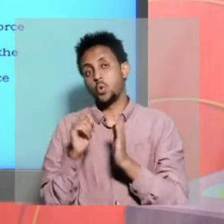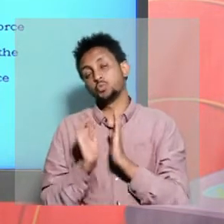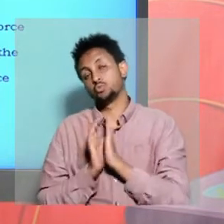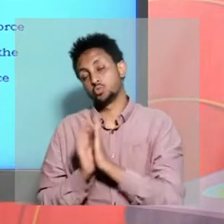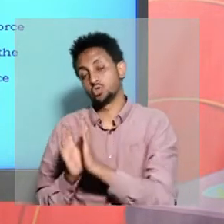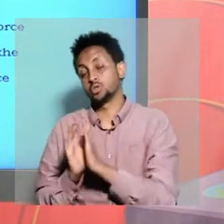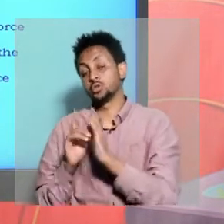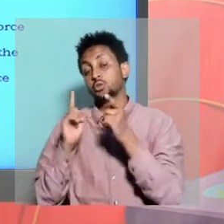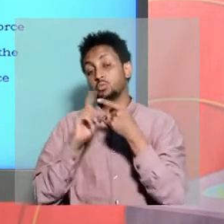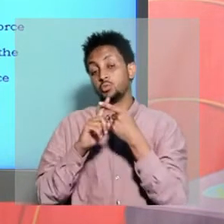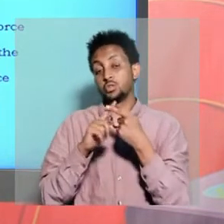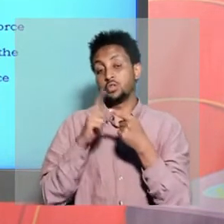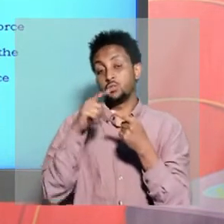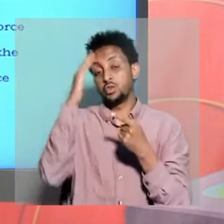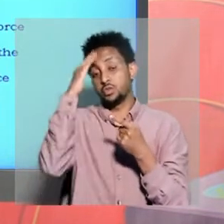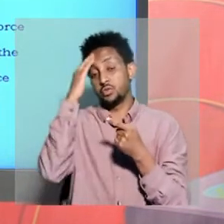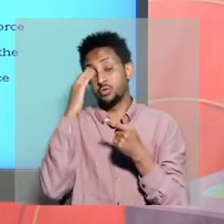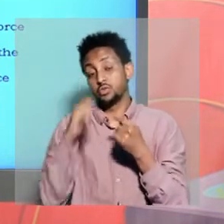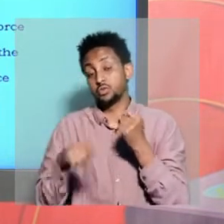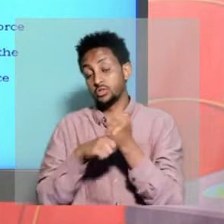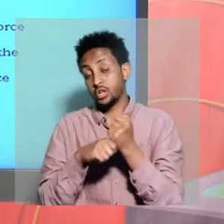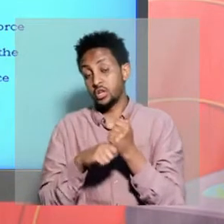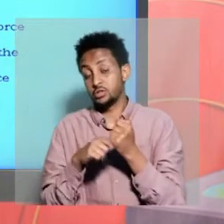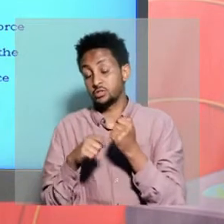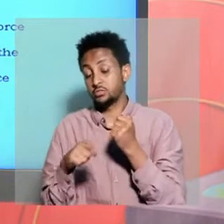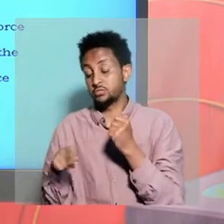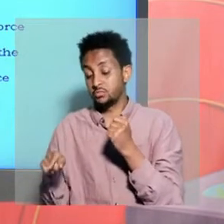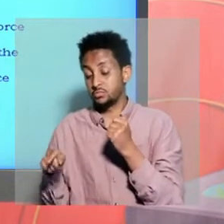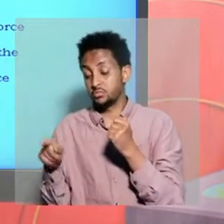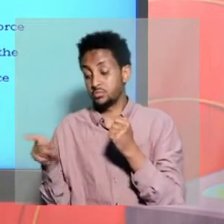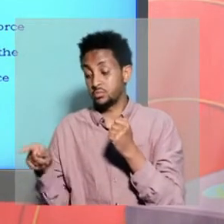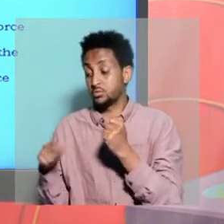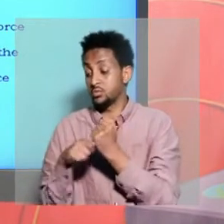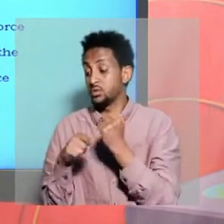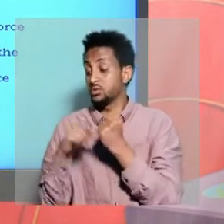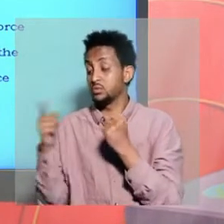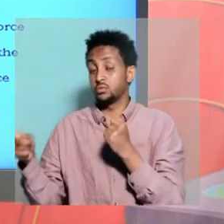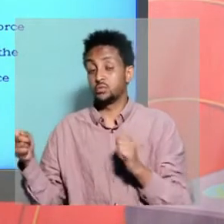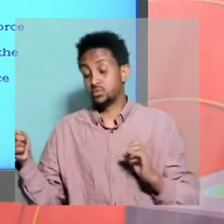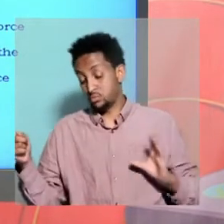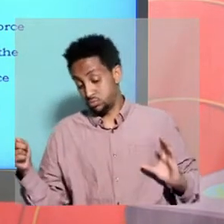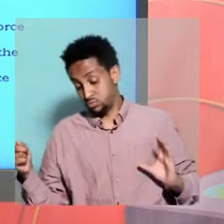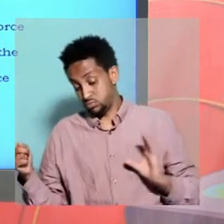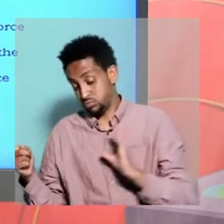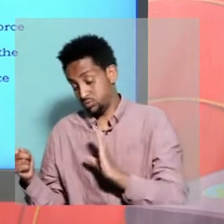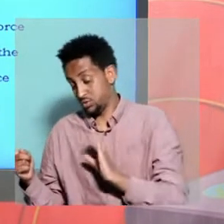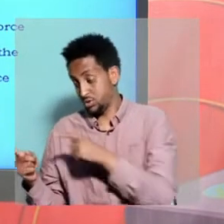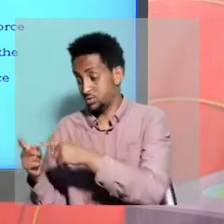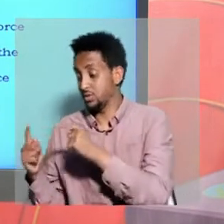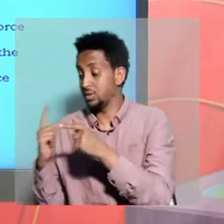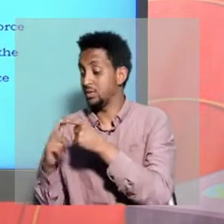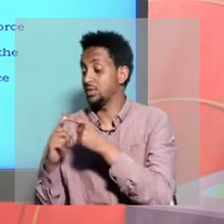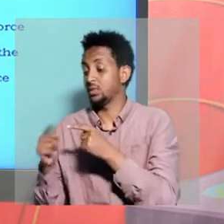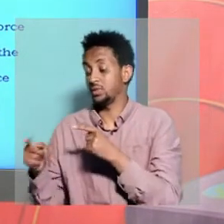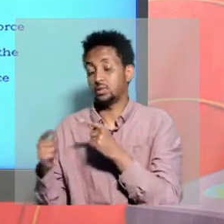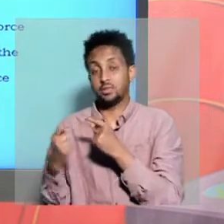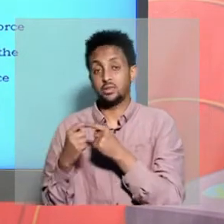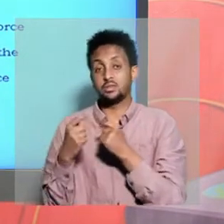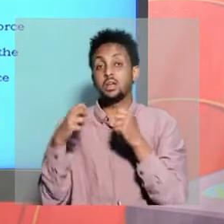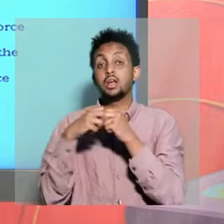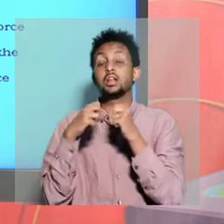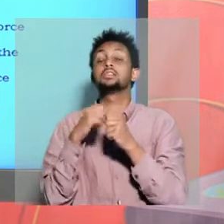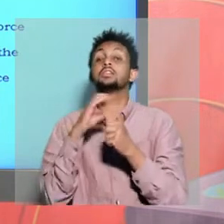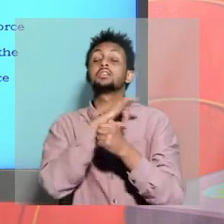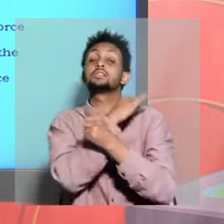if this is positive, we know that the test charge is positive, so that this charge tends to push the test charge. So electric